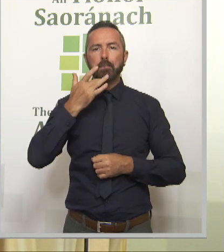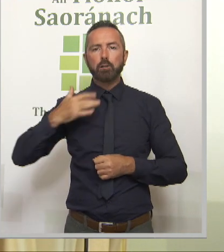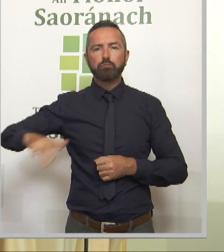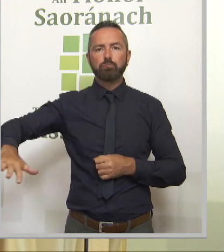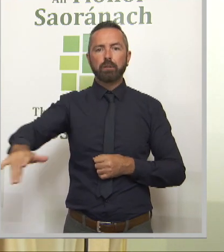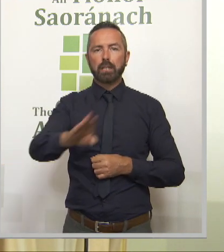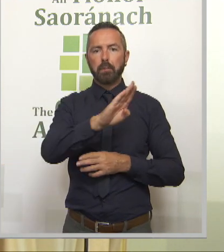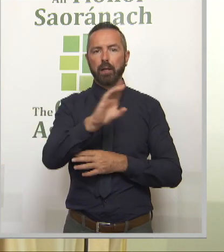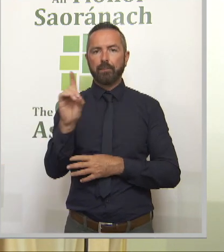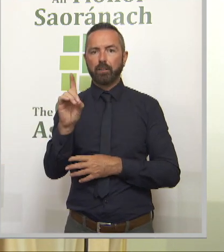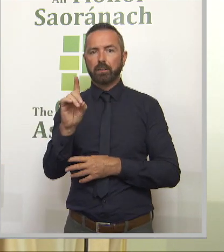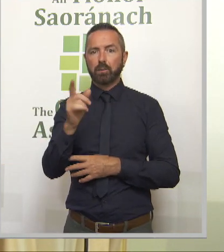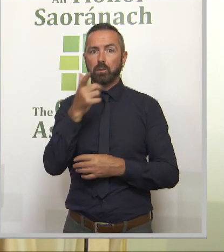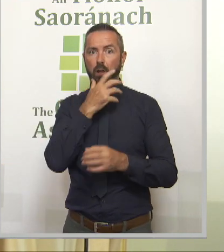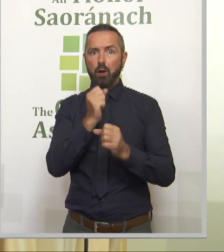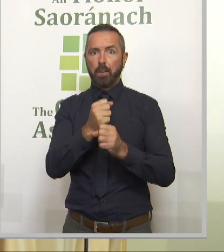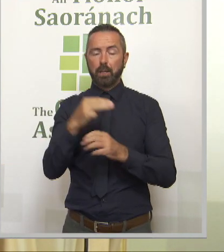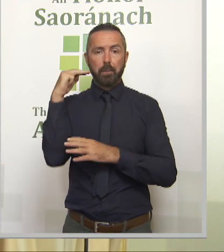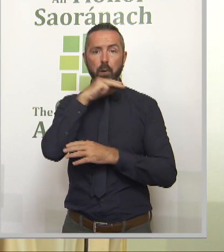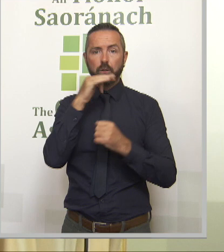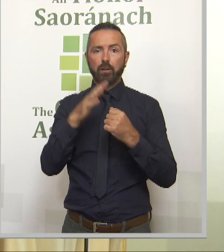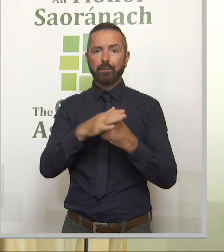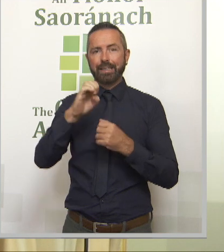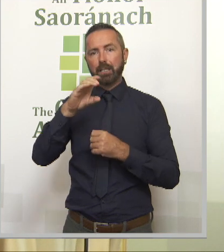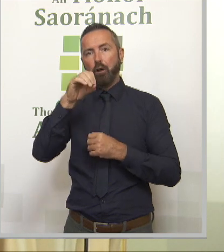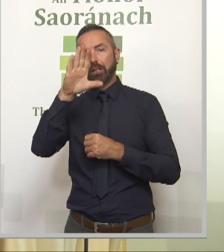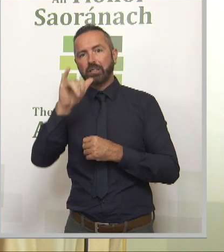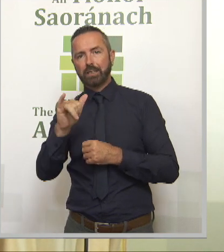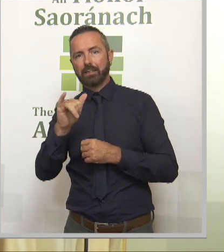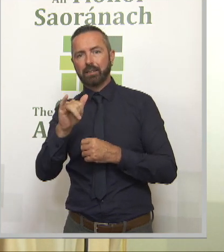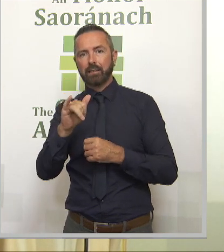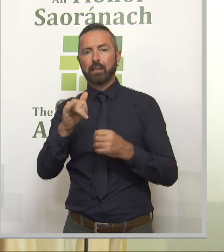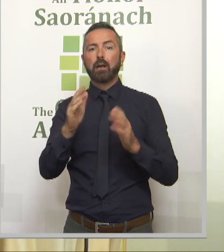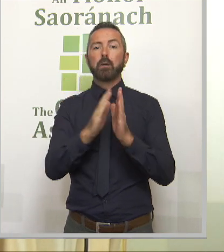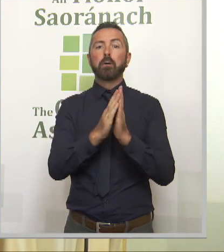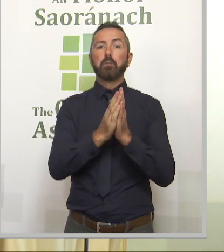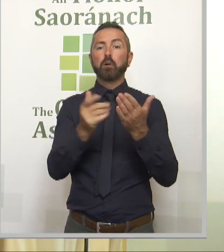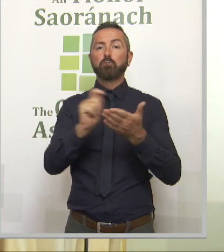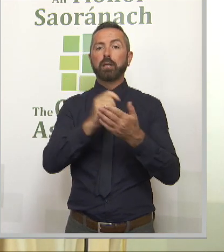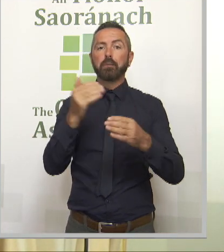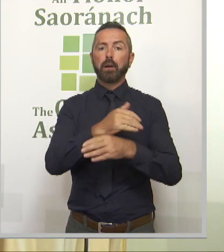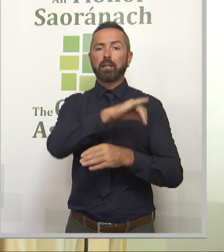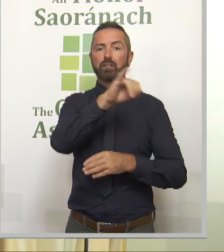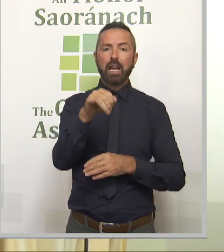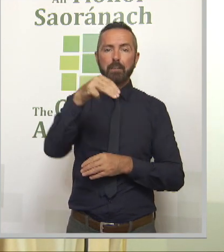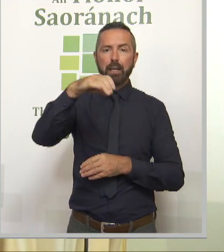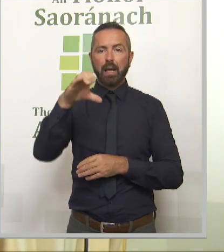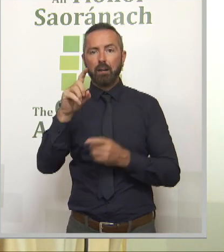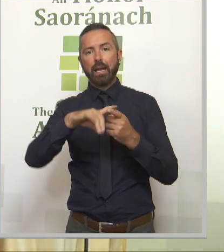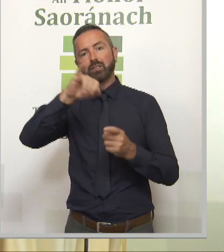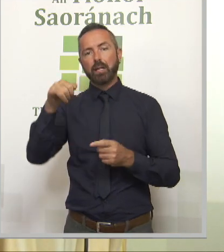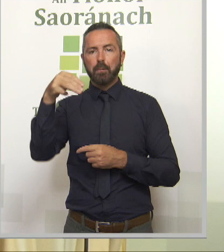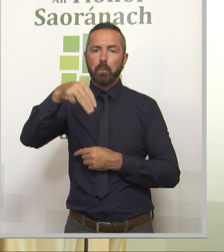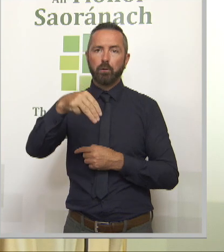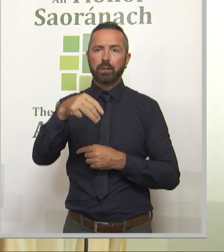outline the fundamentals of ecology with a presentation that's co-written by Professor Jenny McElwain and Dr. James Moran as well. So this is